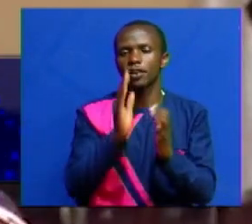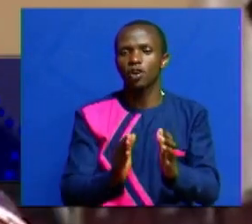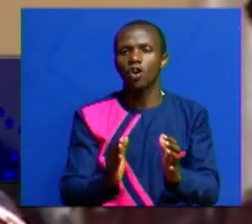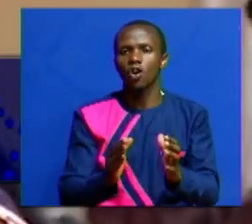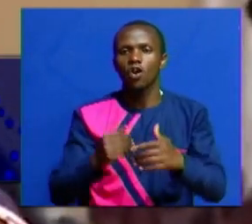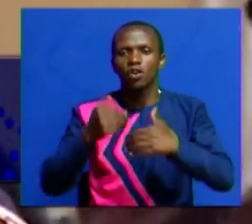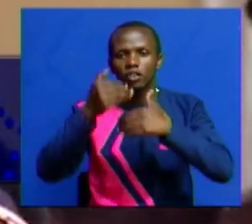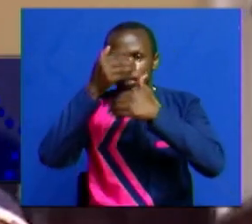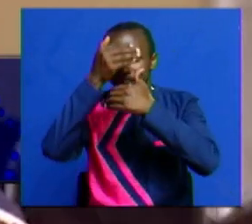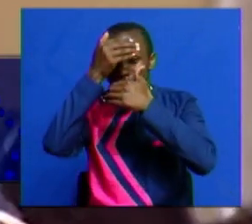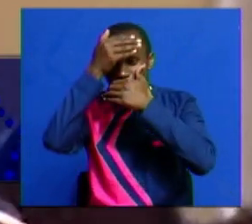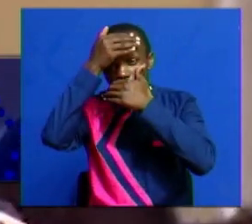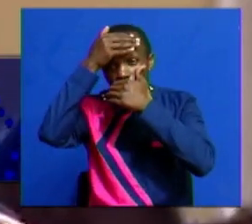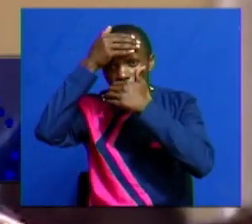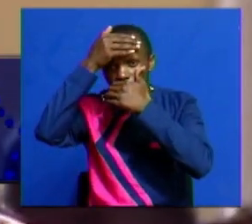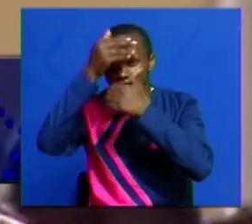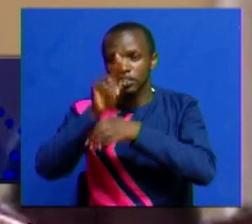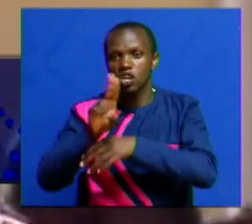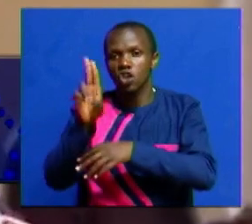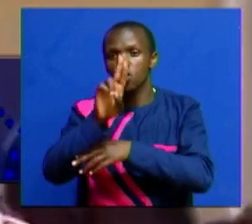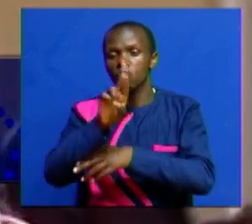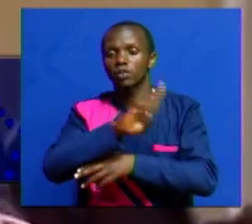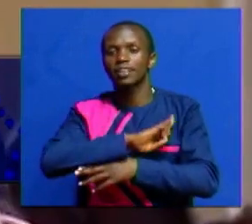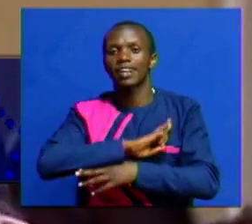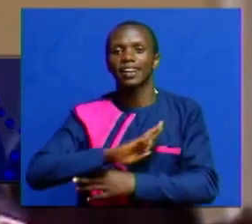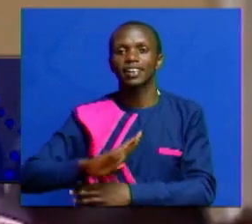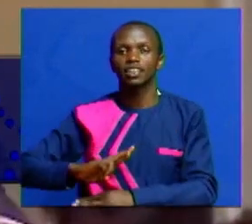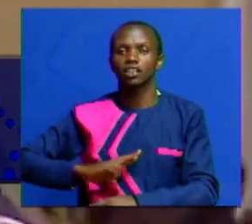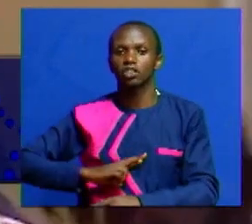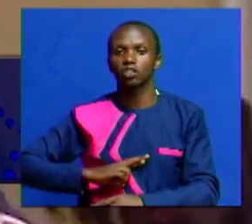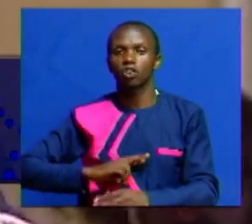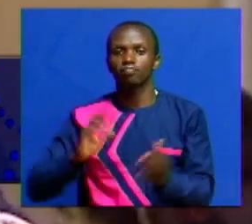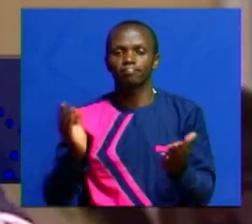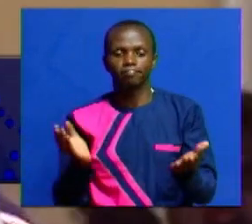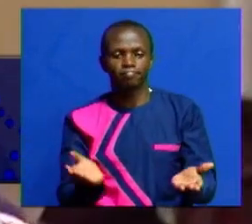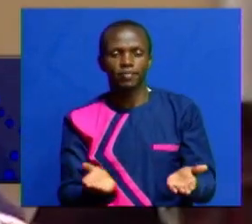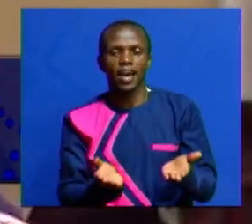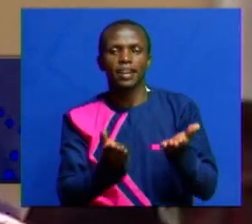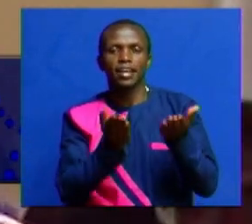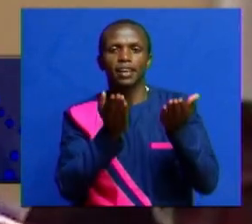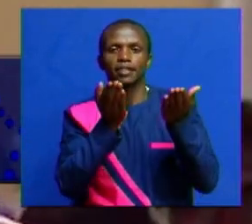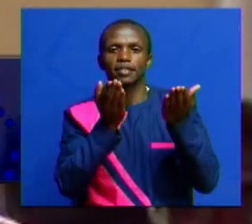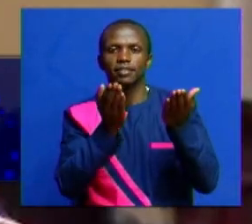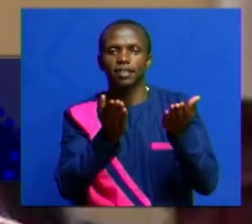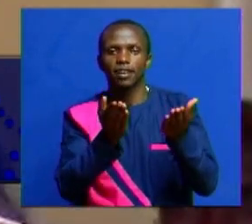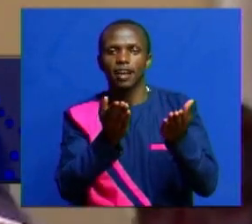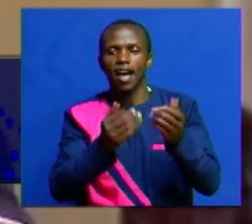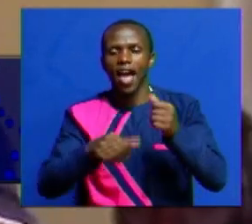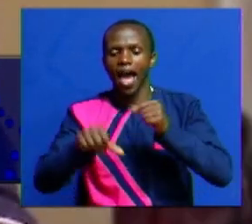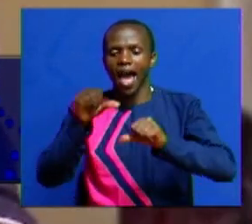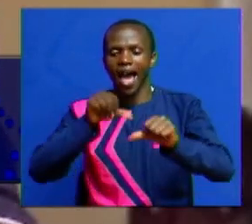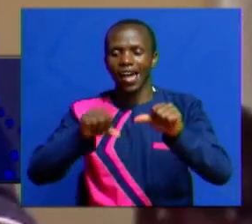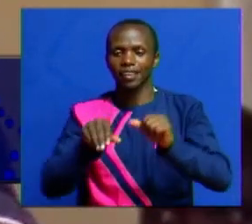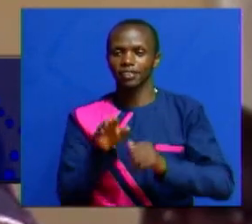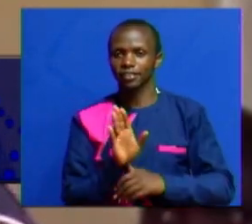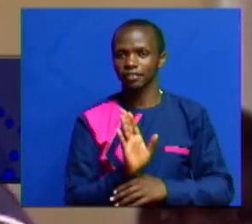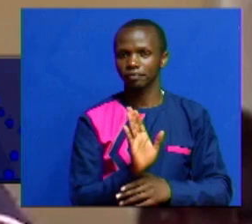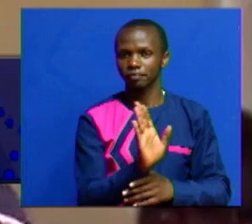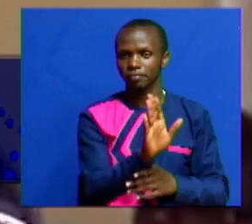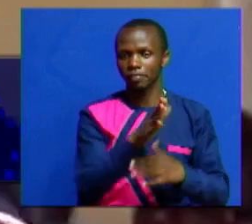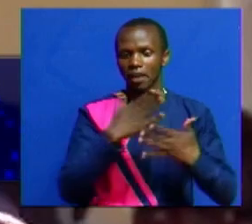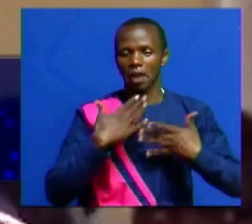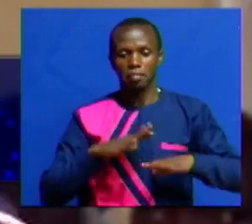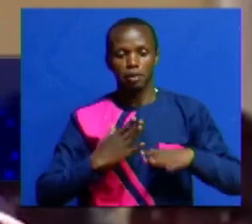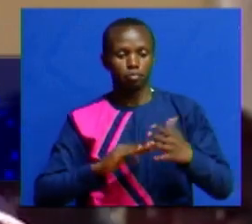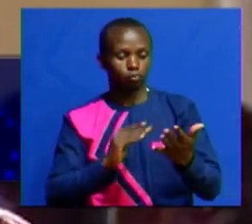Terrorists use religion to advance their heinous acts. People like Mr.